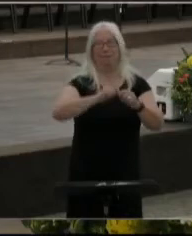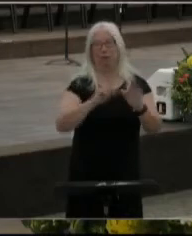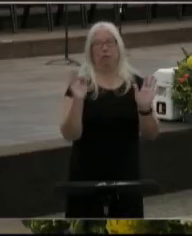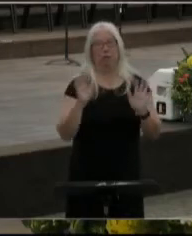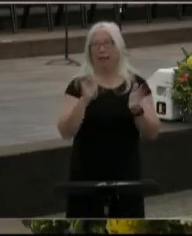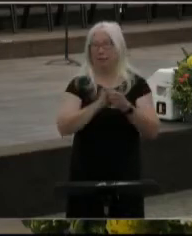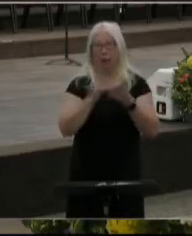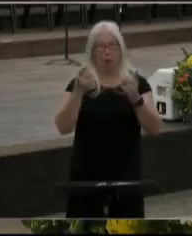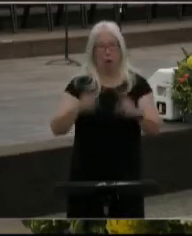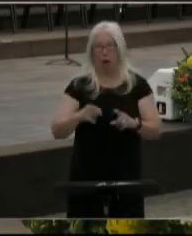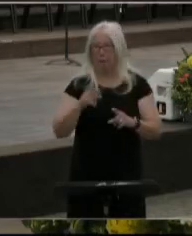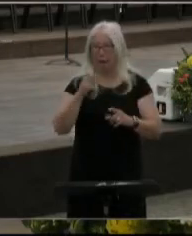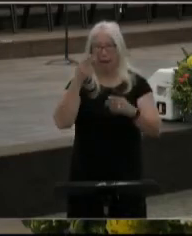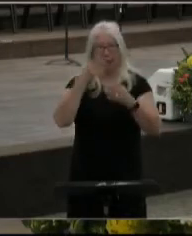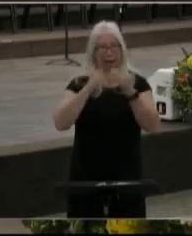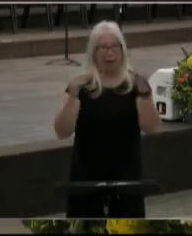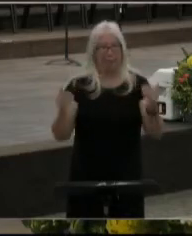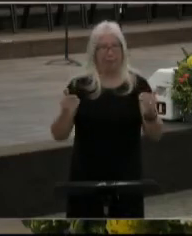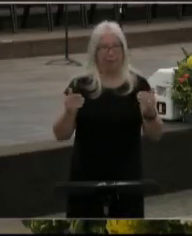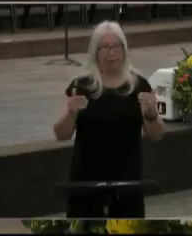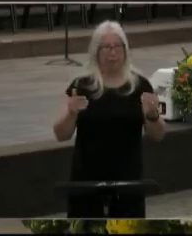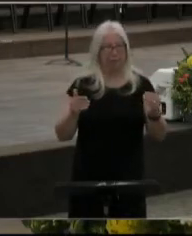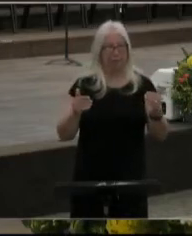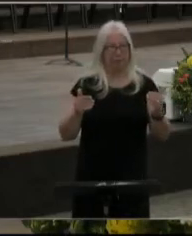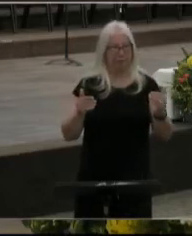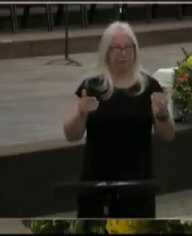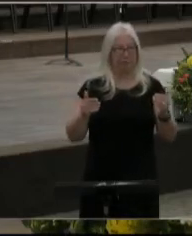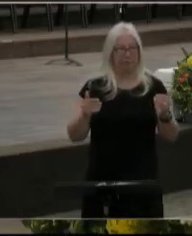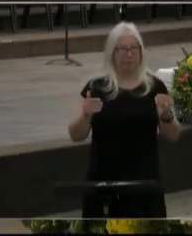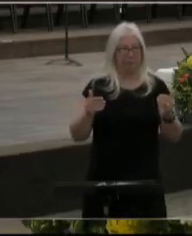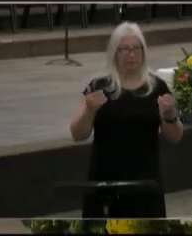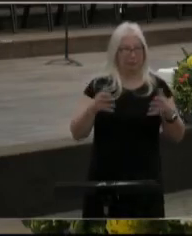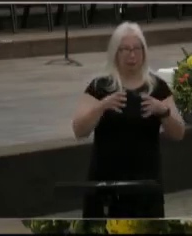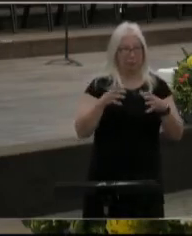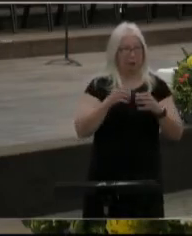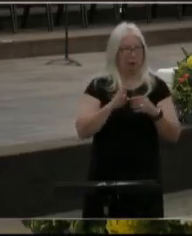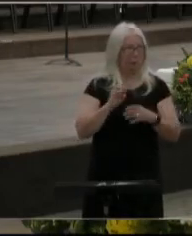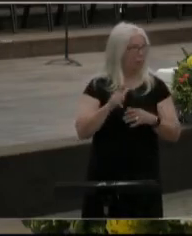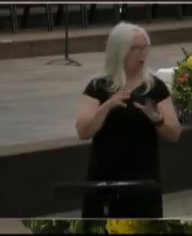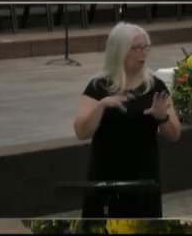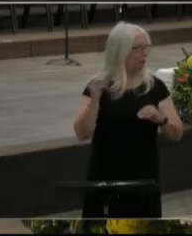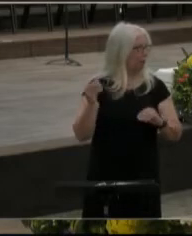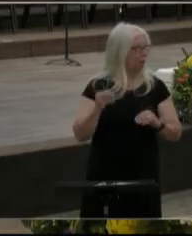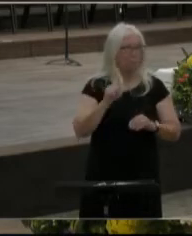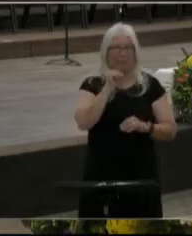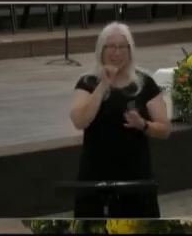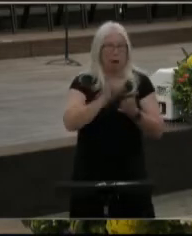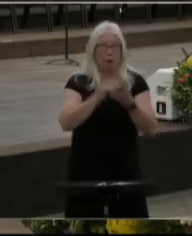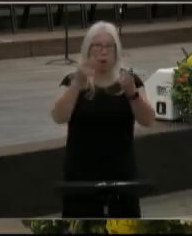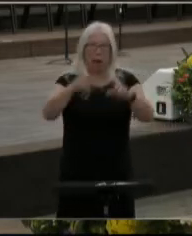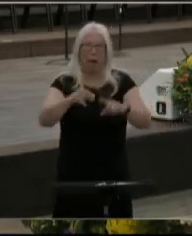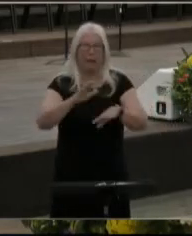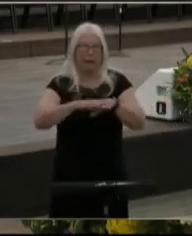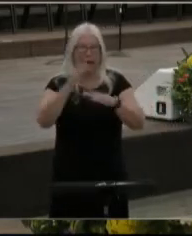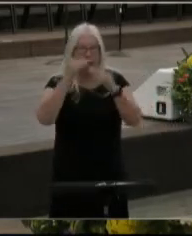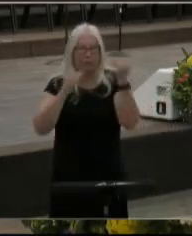sea. I know I just blew some of y'all's bubble, but now you don't want to go. But that's not. How in the world can it be